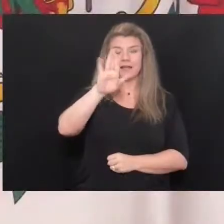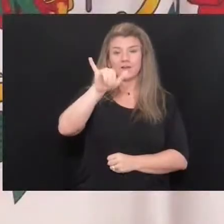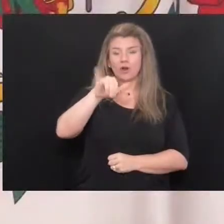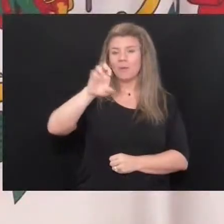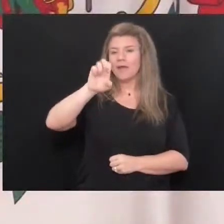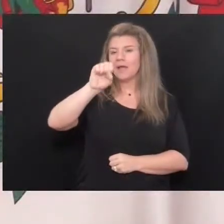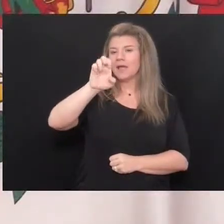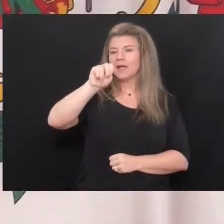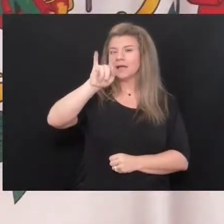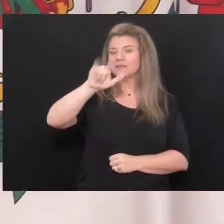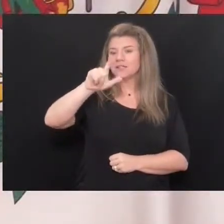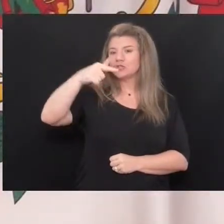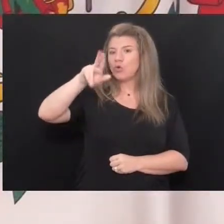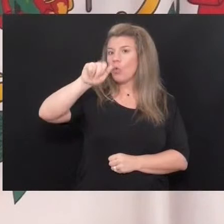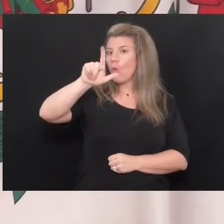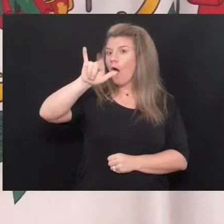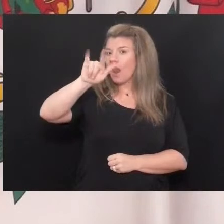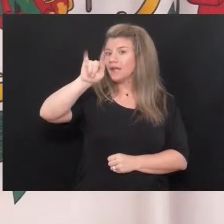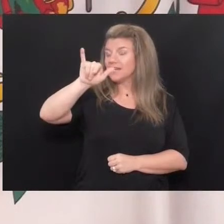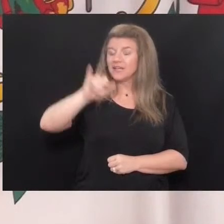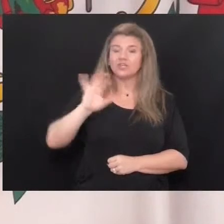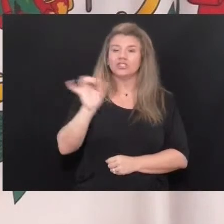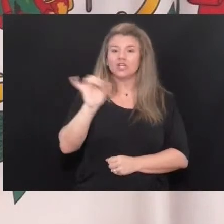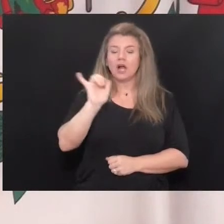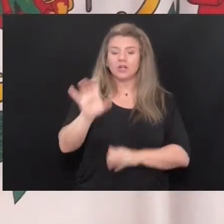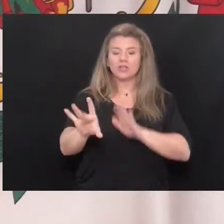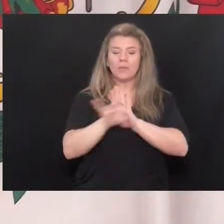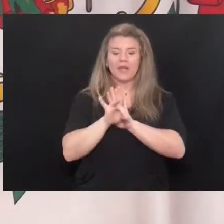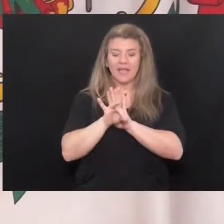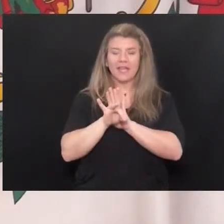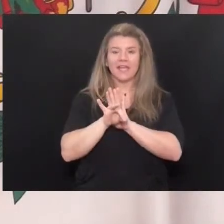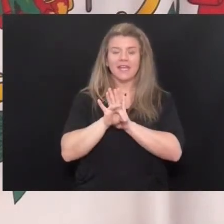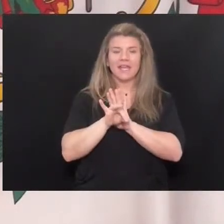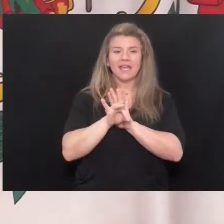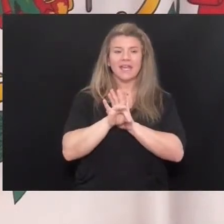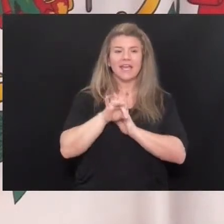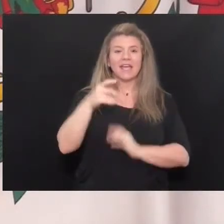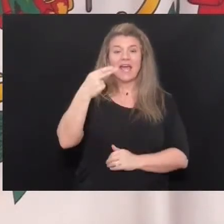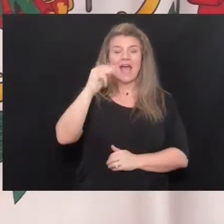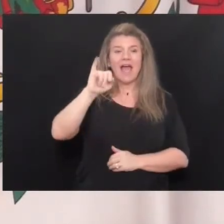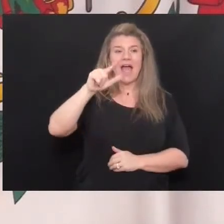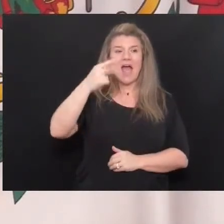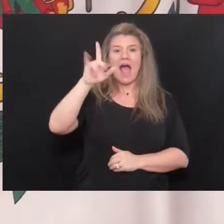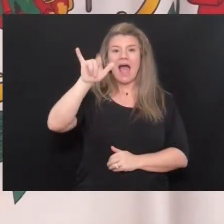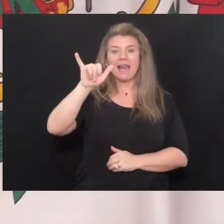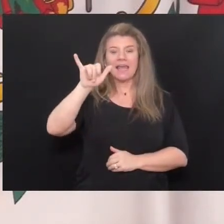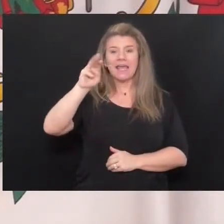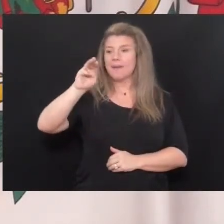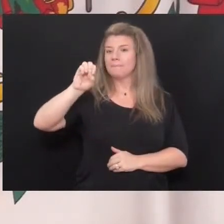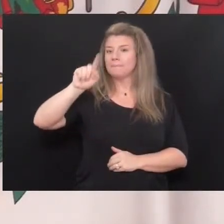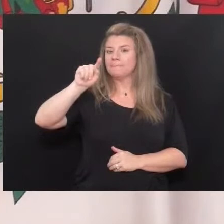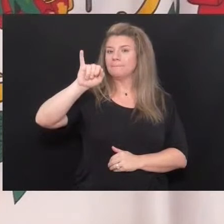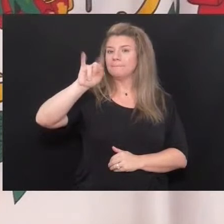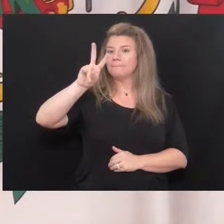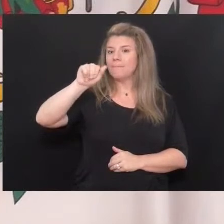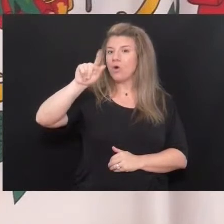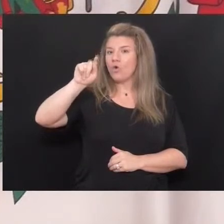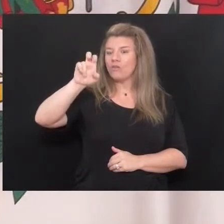And she's also picking highly motivated to come in